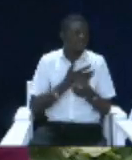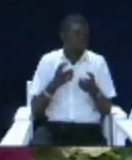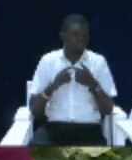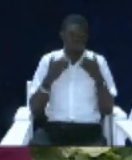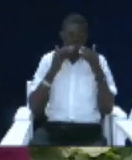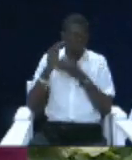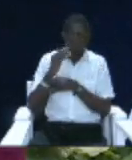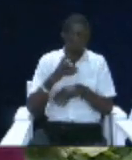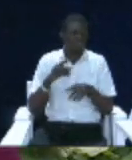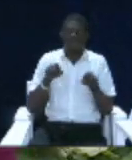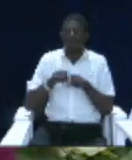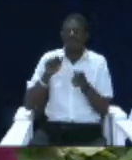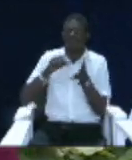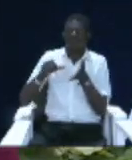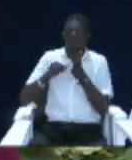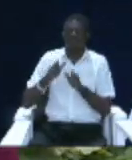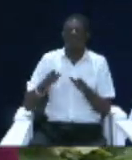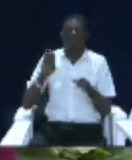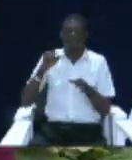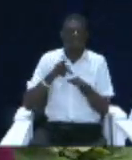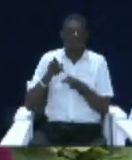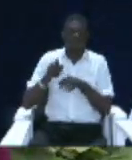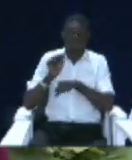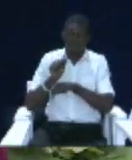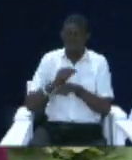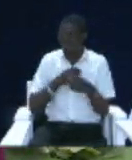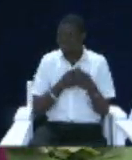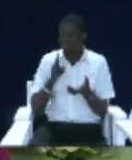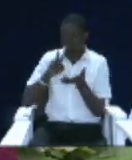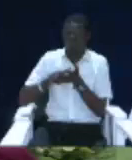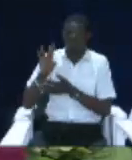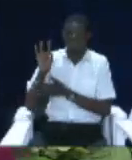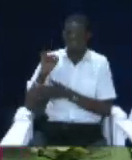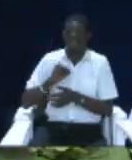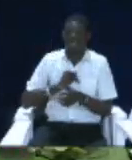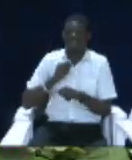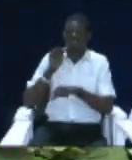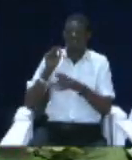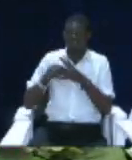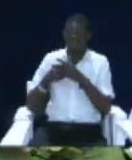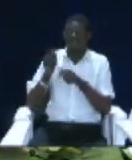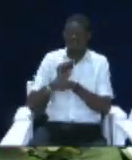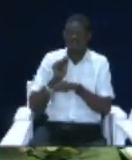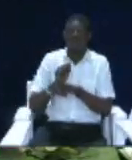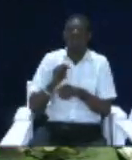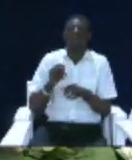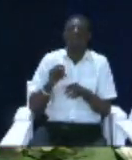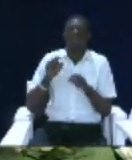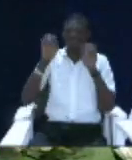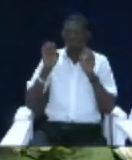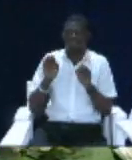thank God. I'm an accountant by profession. Since 2018, I started the journey of my professional